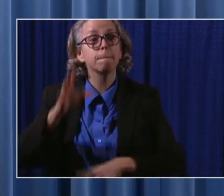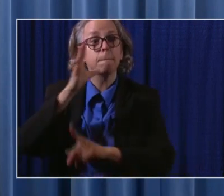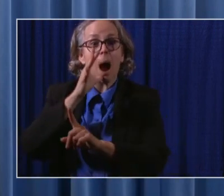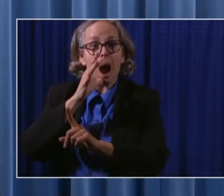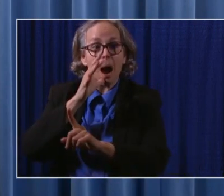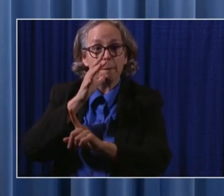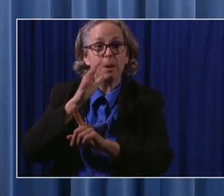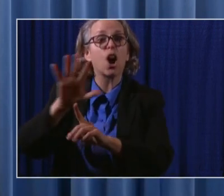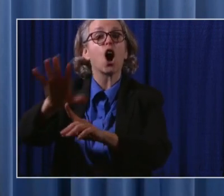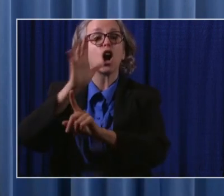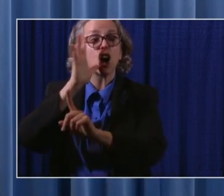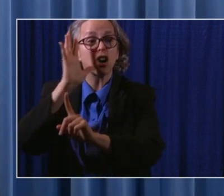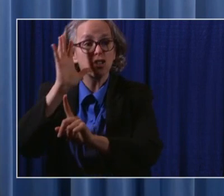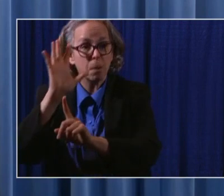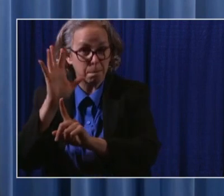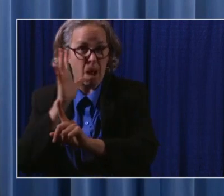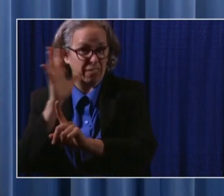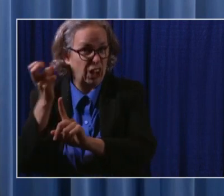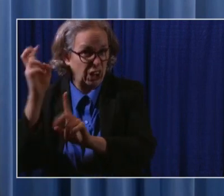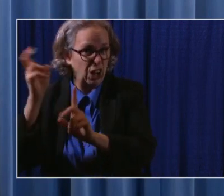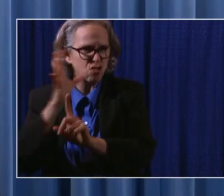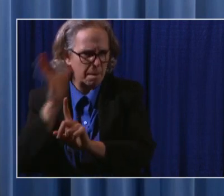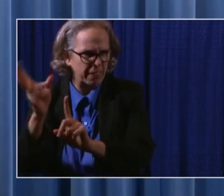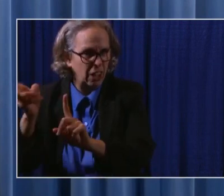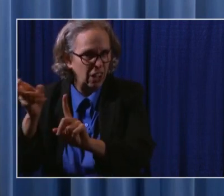and 2 caregivers.